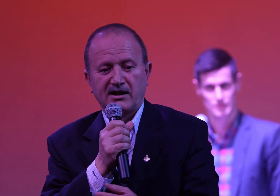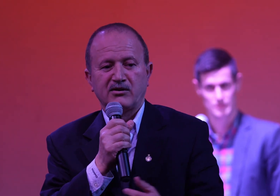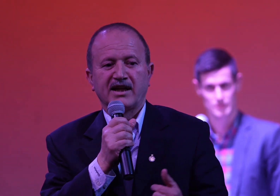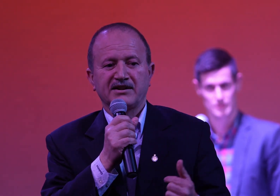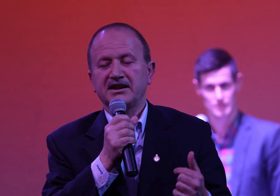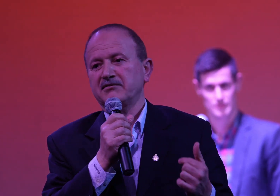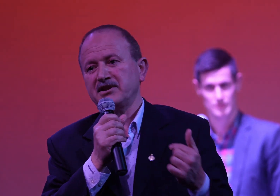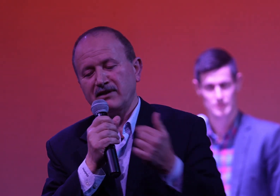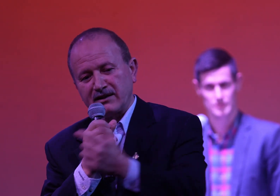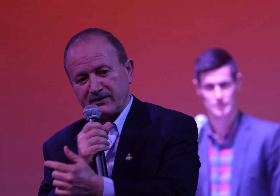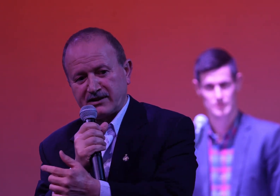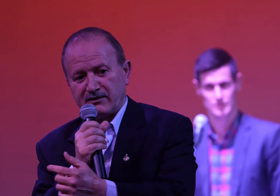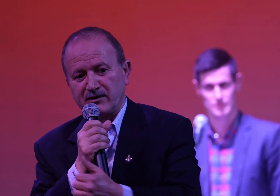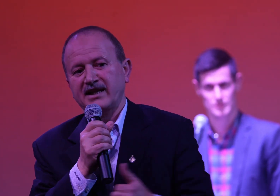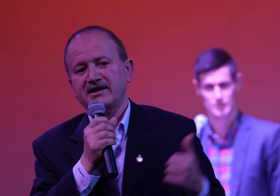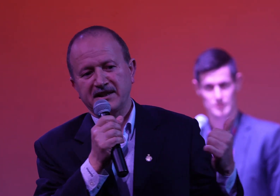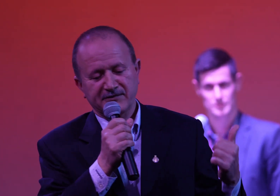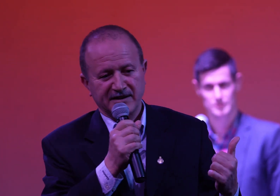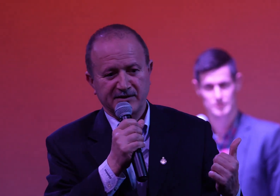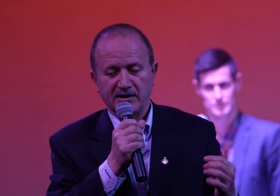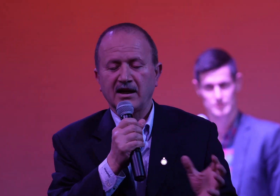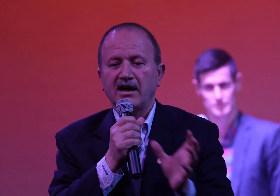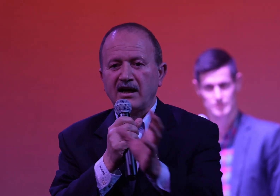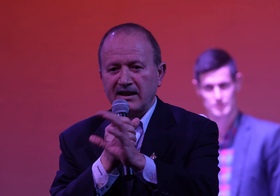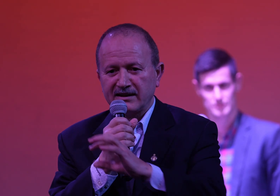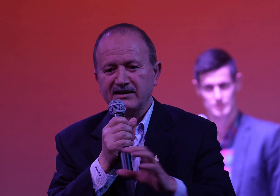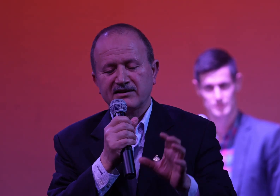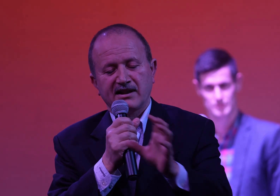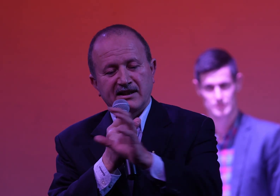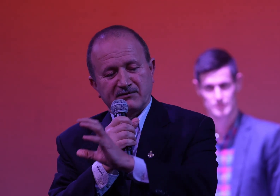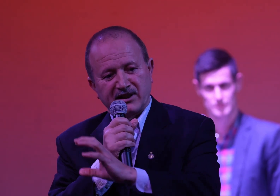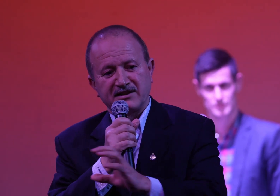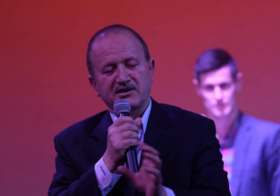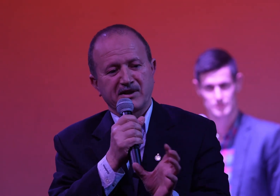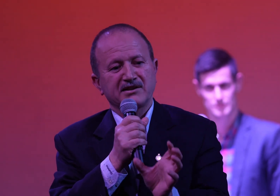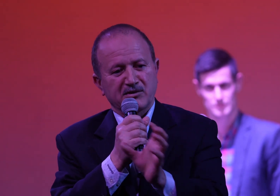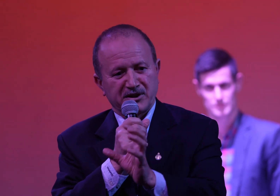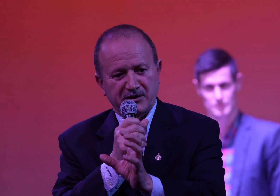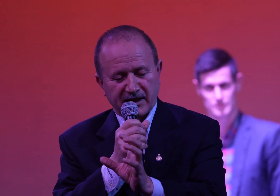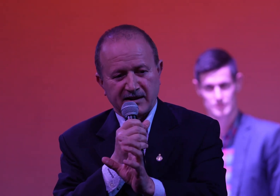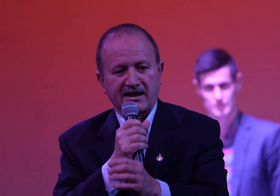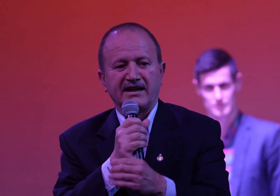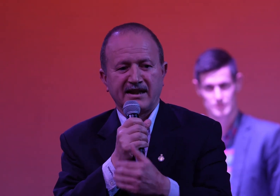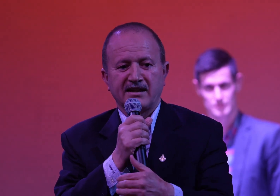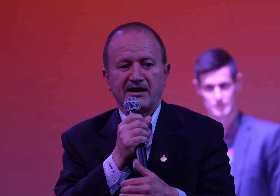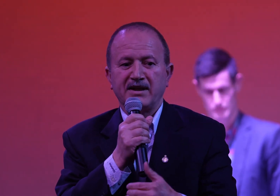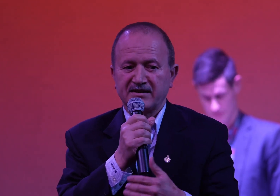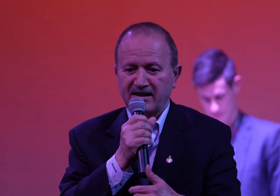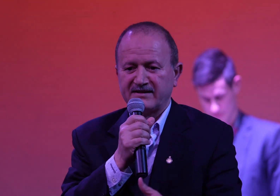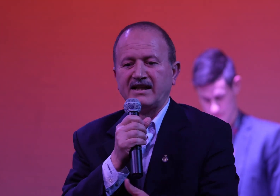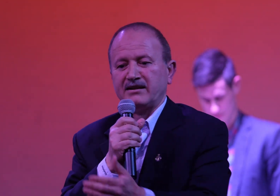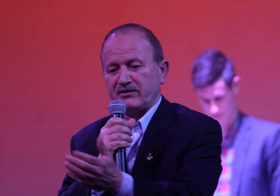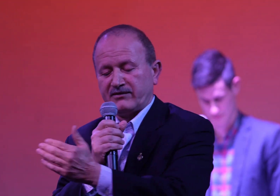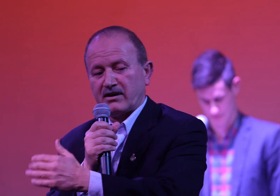North. Look at the Diwali festival, look at the Eid festival. All these things bring the community together, and then a